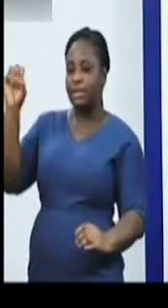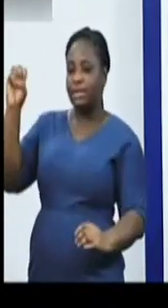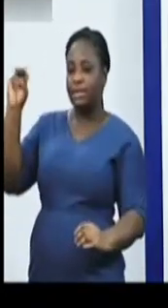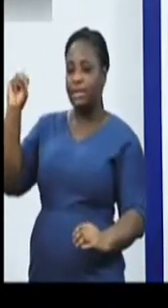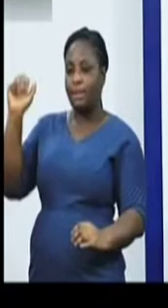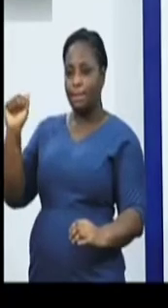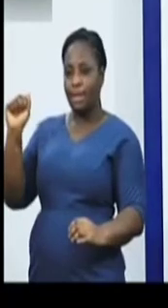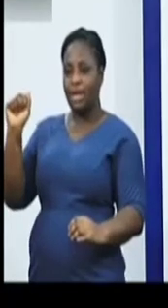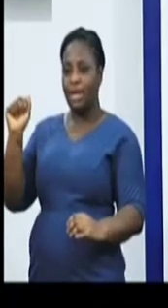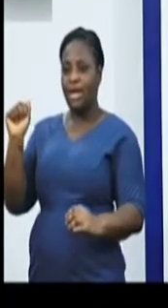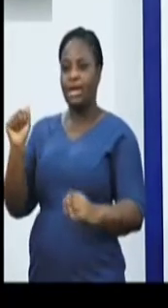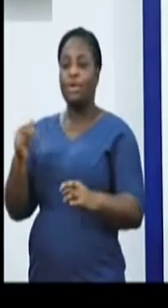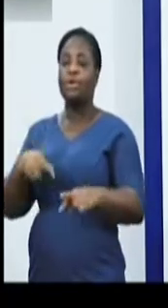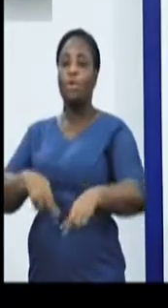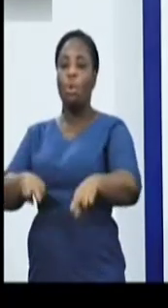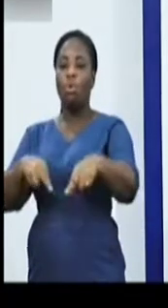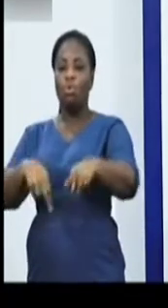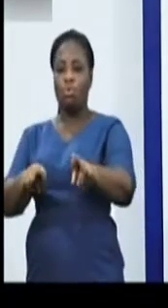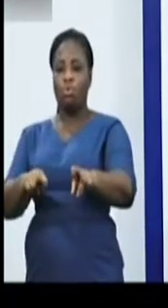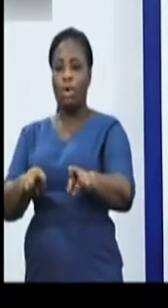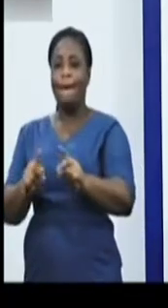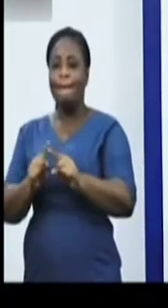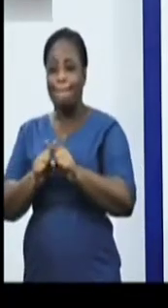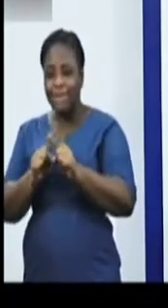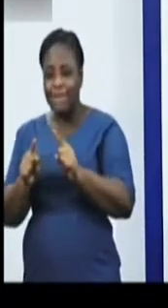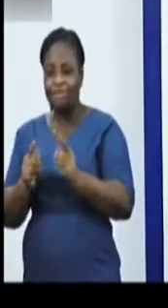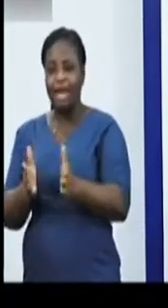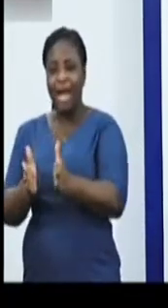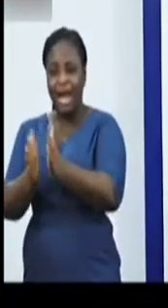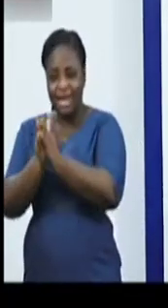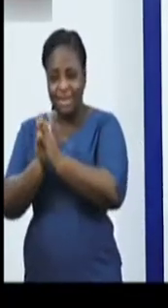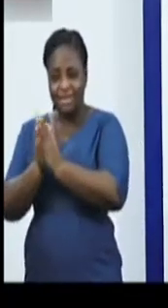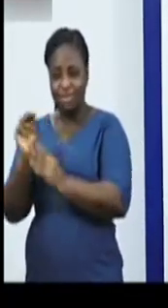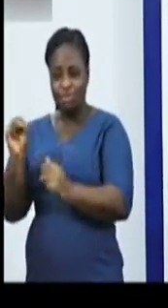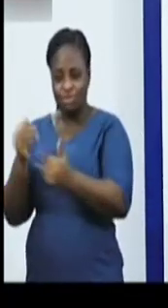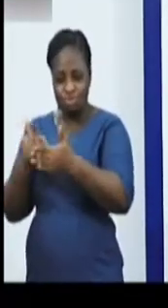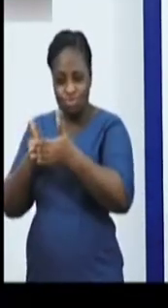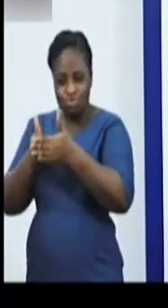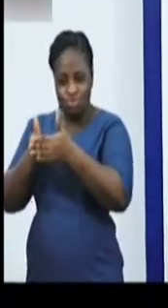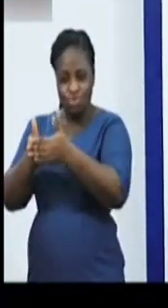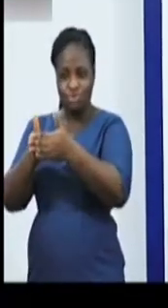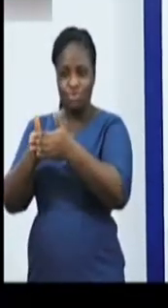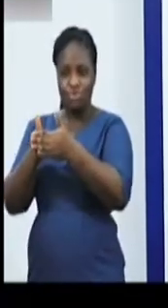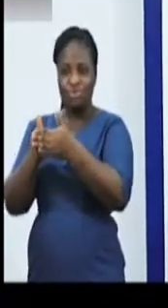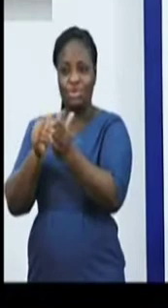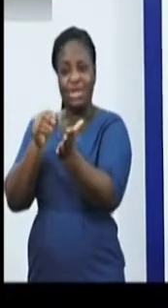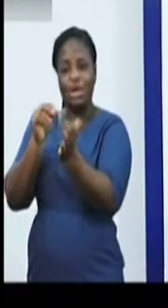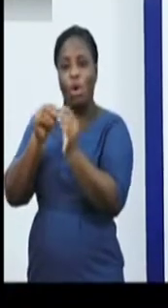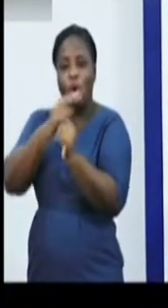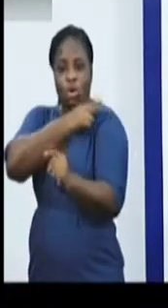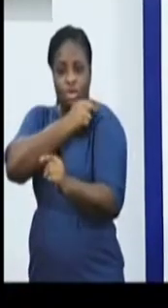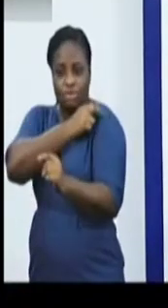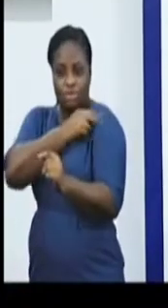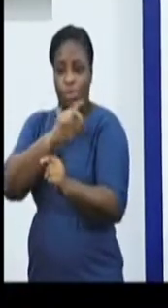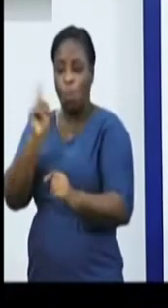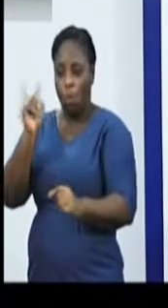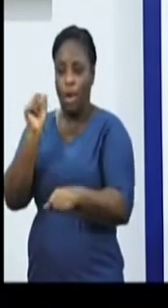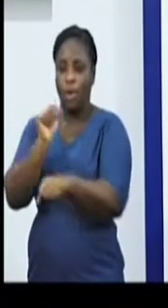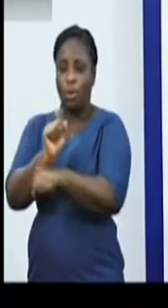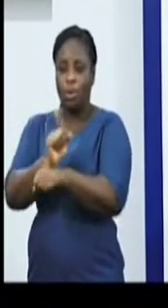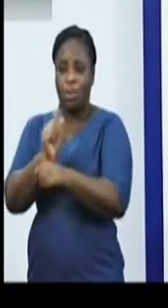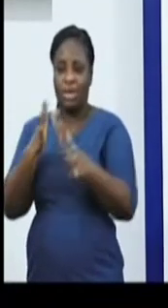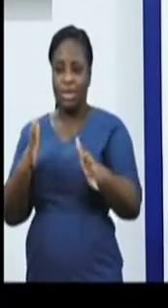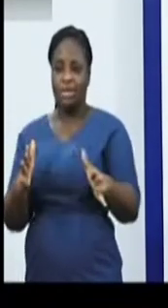operating on our major routes, but they have asked them to be going close to clinics where these workers are